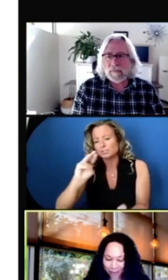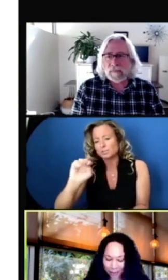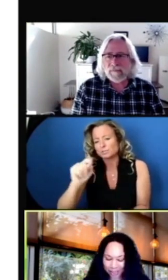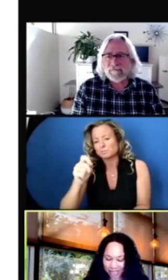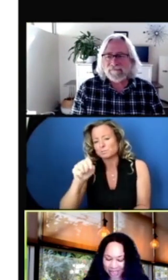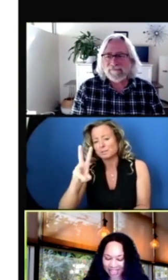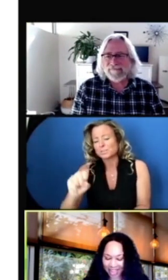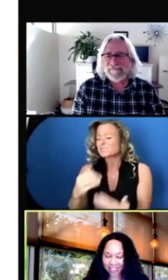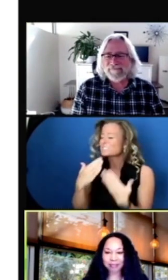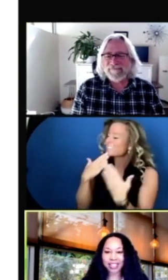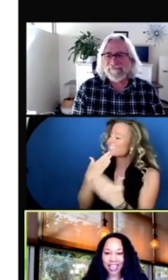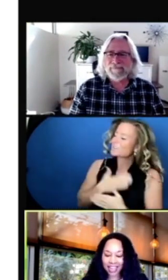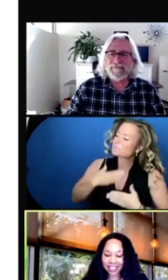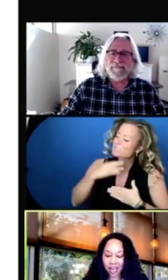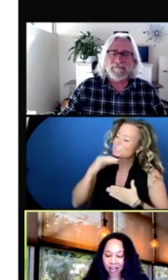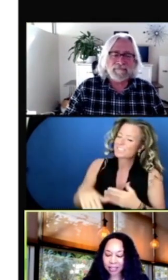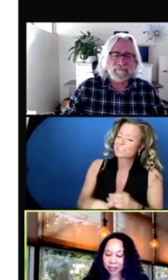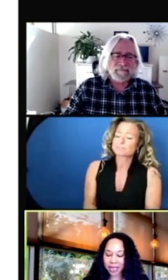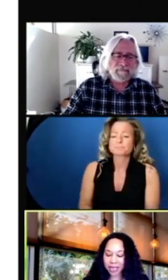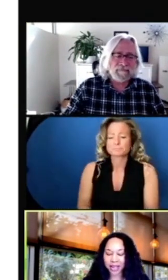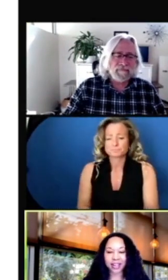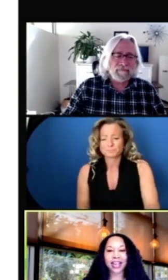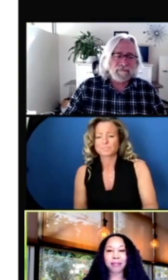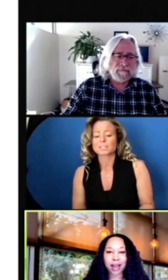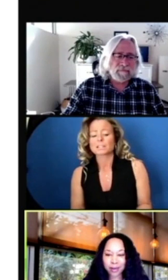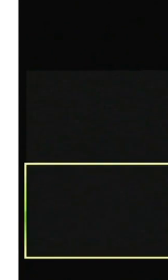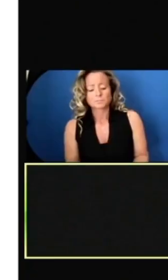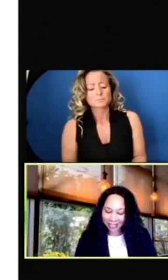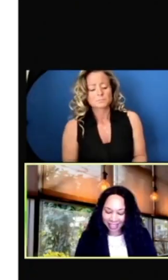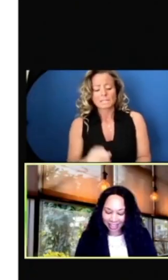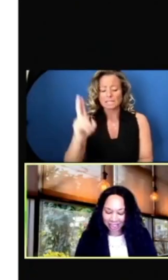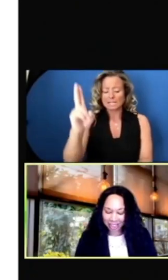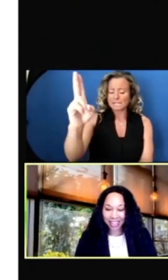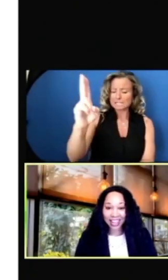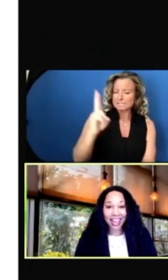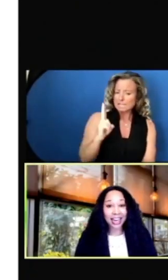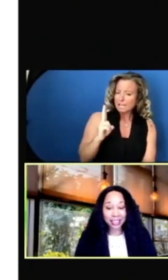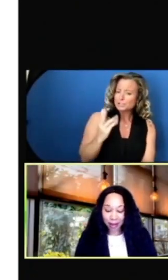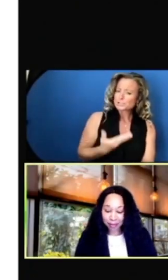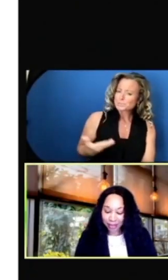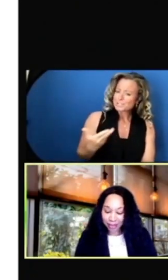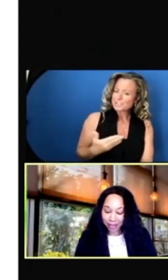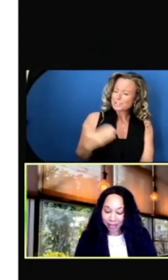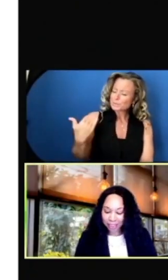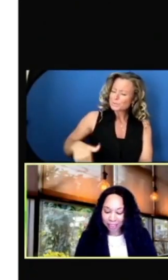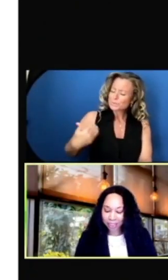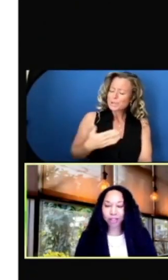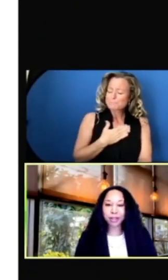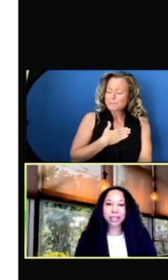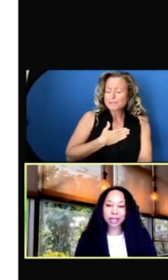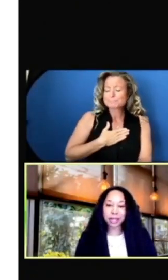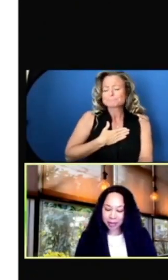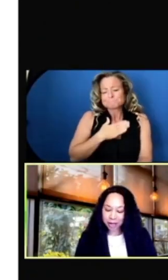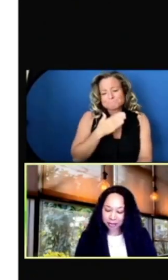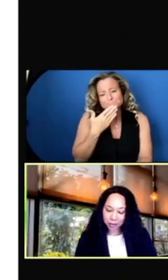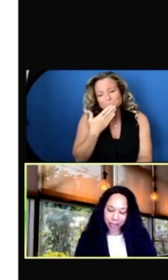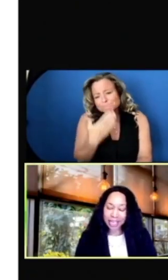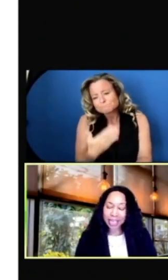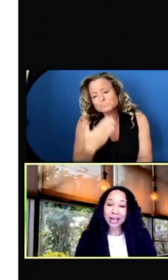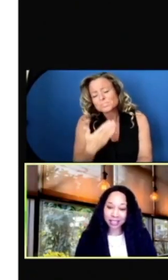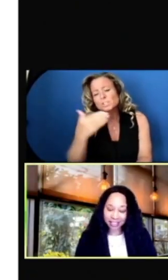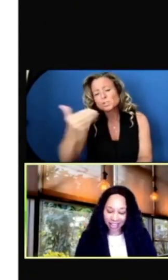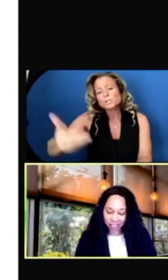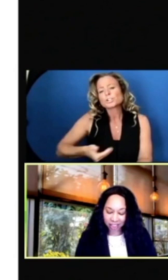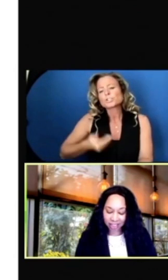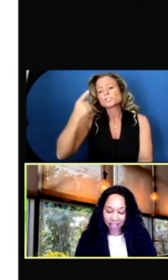I appreciate that. It's an honor to be here and moderate this session. And it's my pleasure to introduce our speaker for the